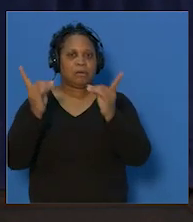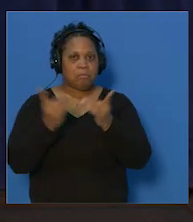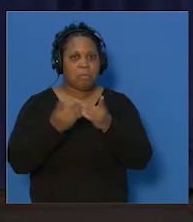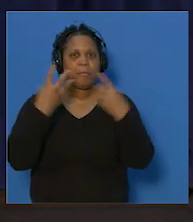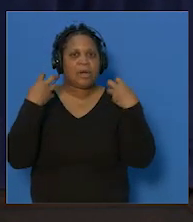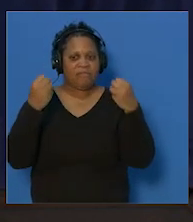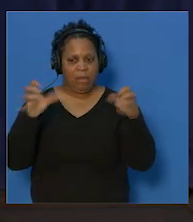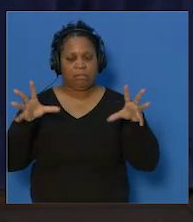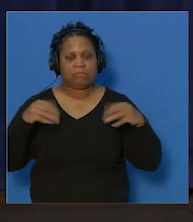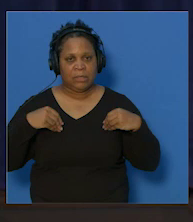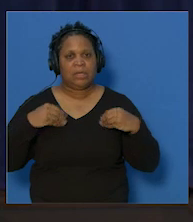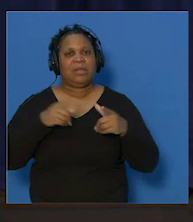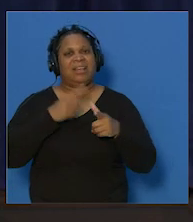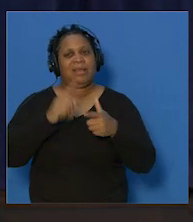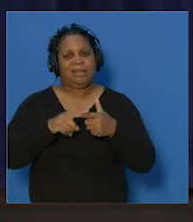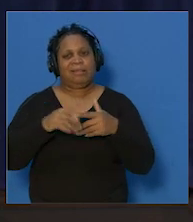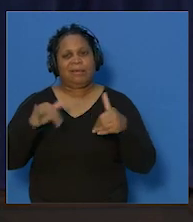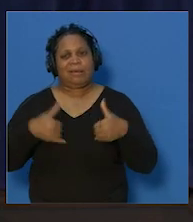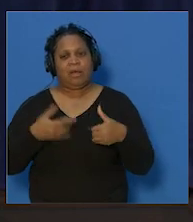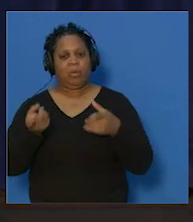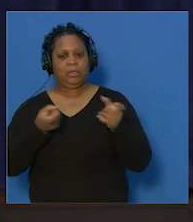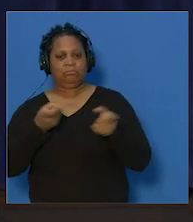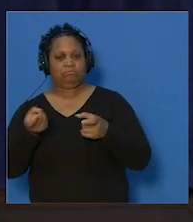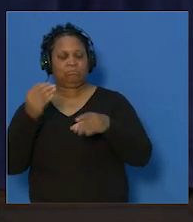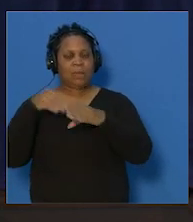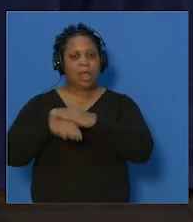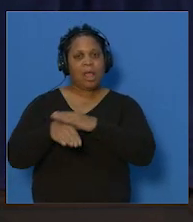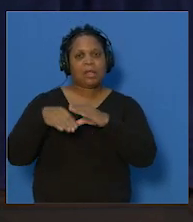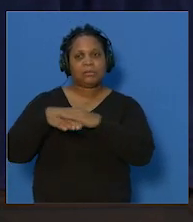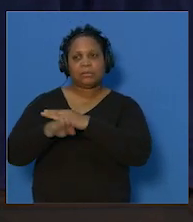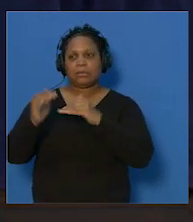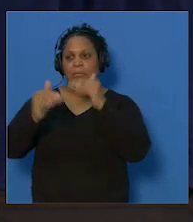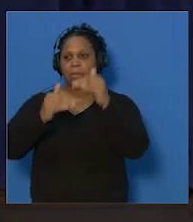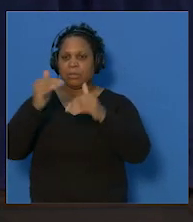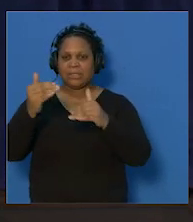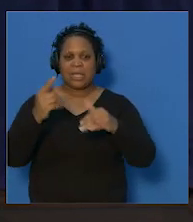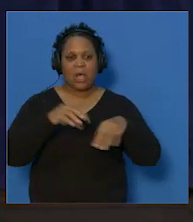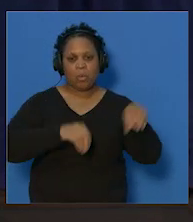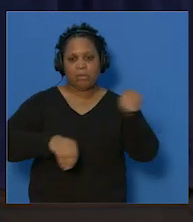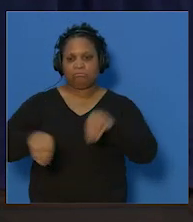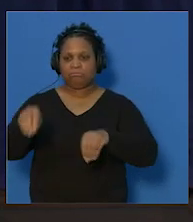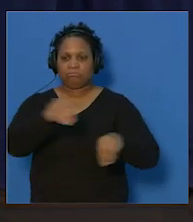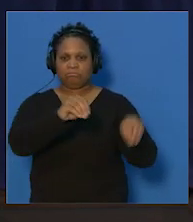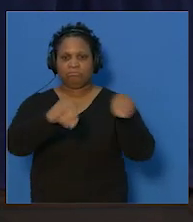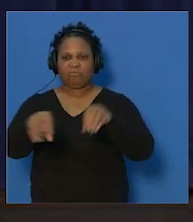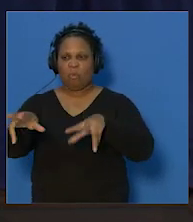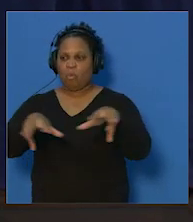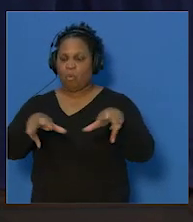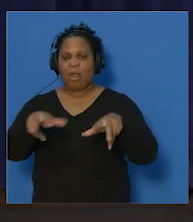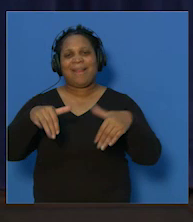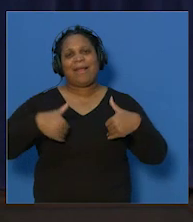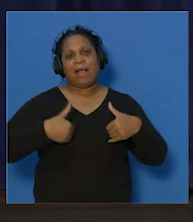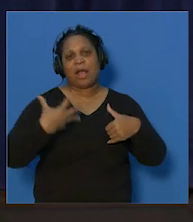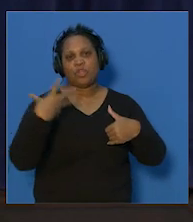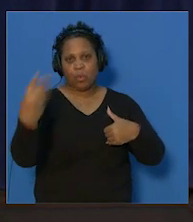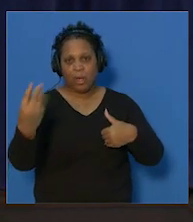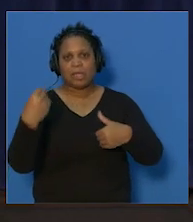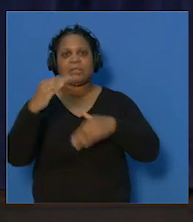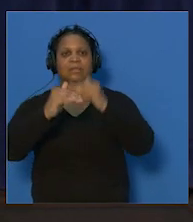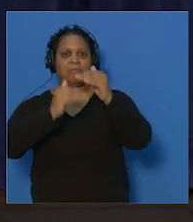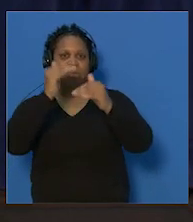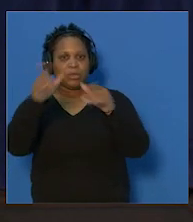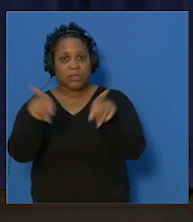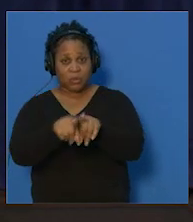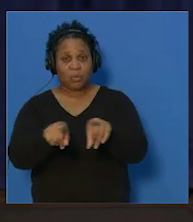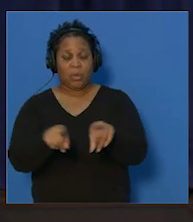will govern how we enter our buildings, how we move around when you're inside the building, and how you exit the building as well. And